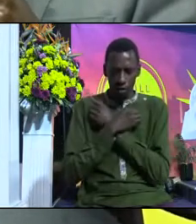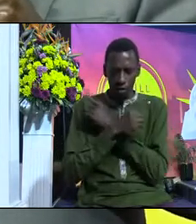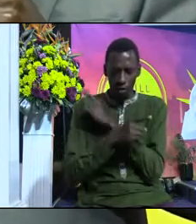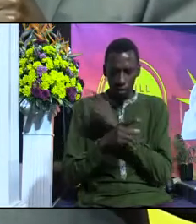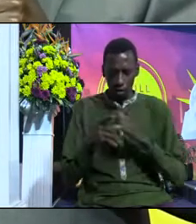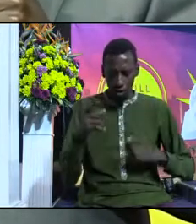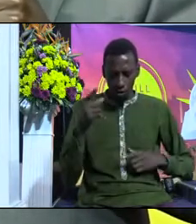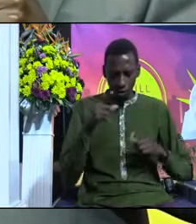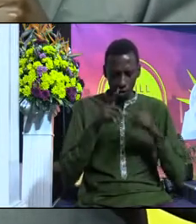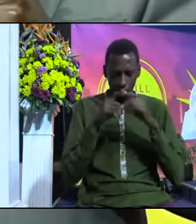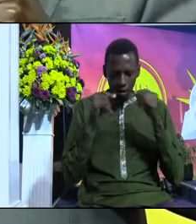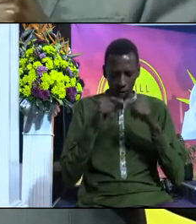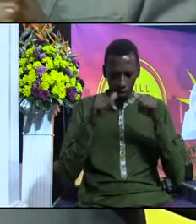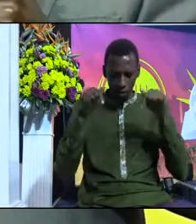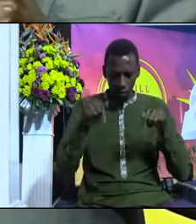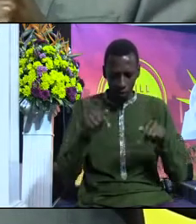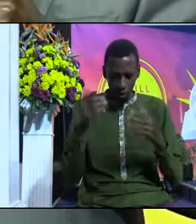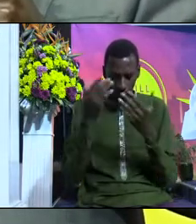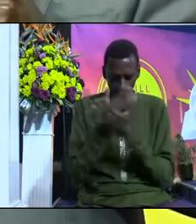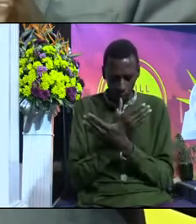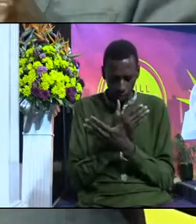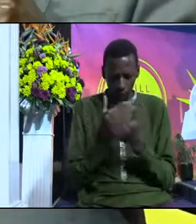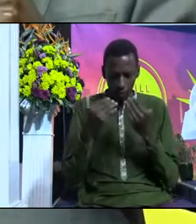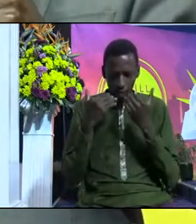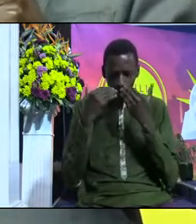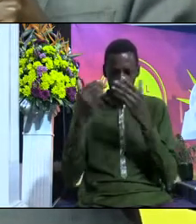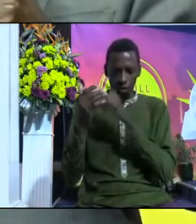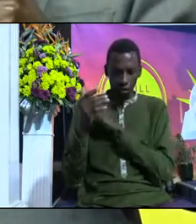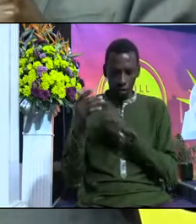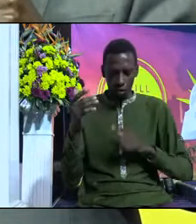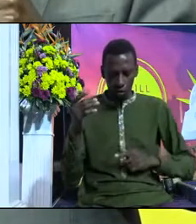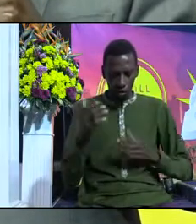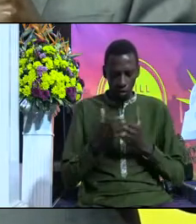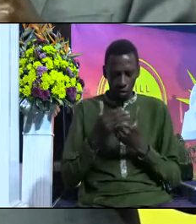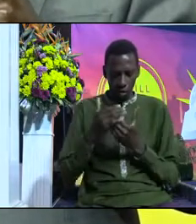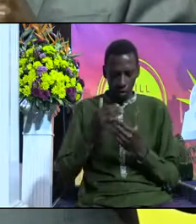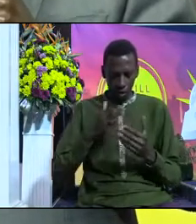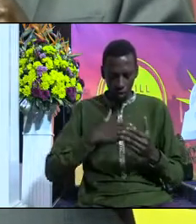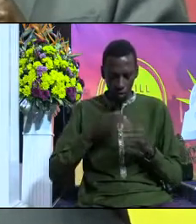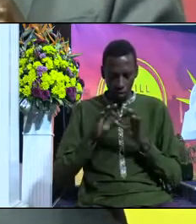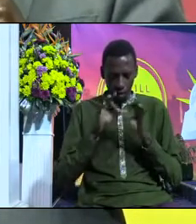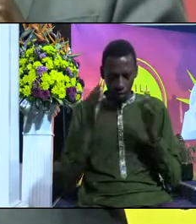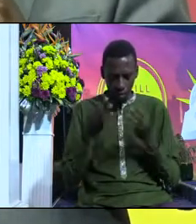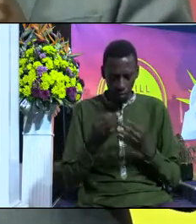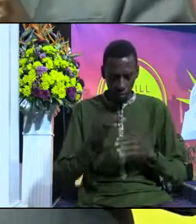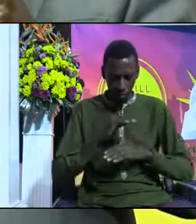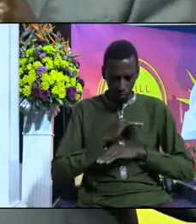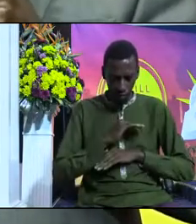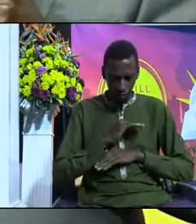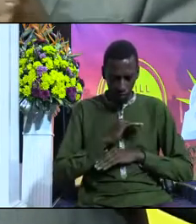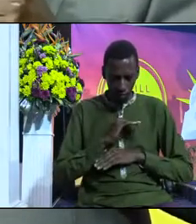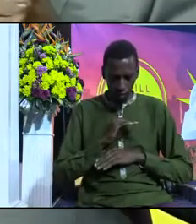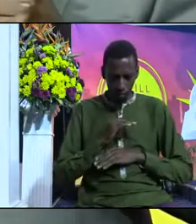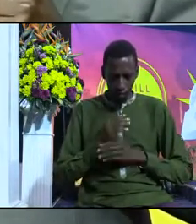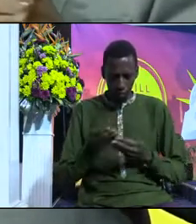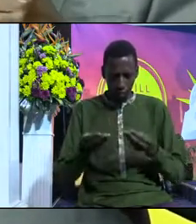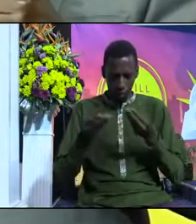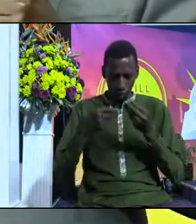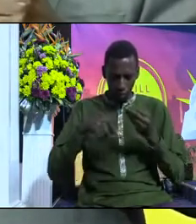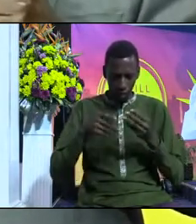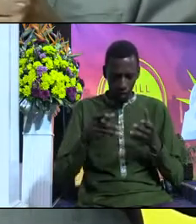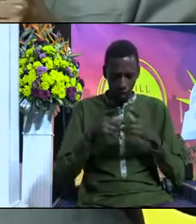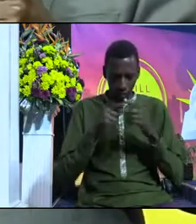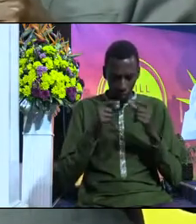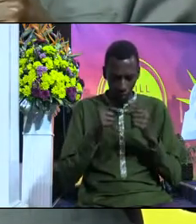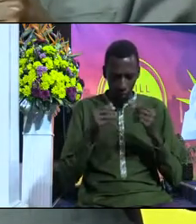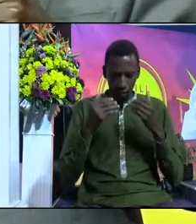the message tonight. Thank you, Lord, for caring for our families sufficiently to bring us this message.